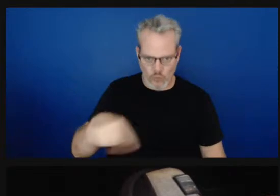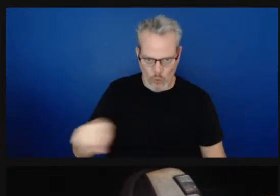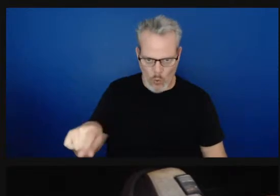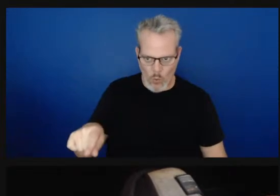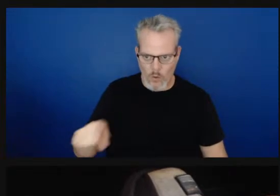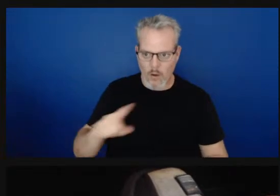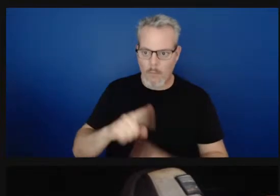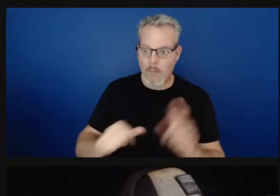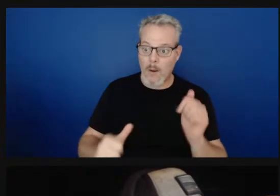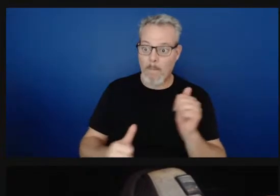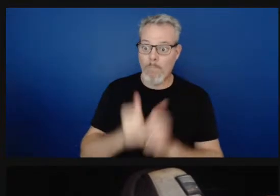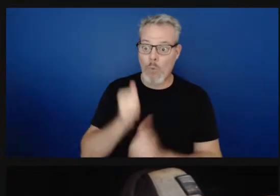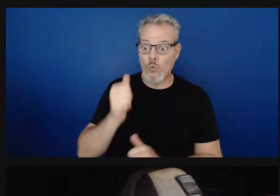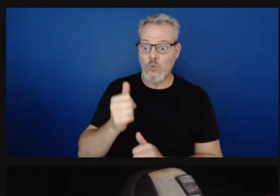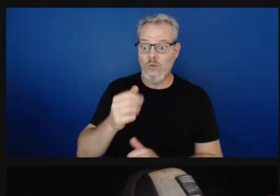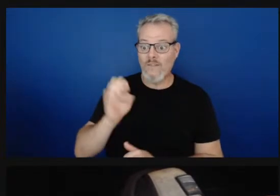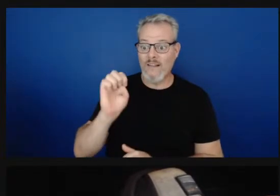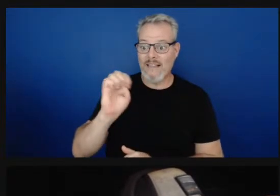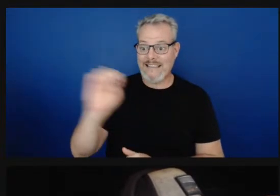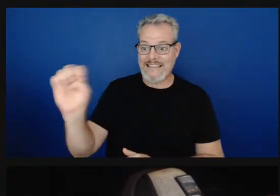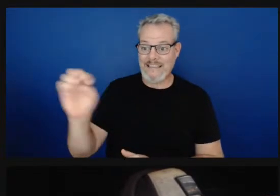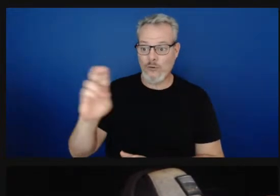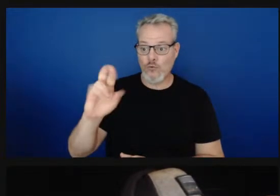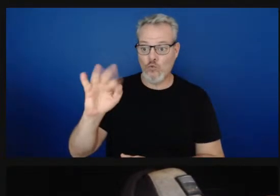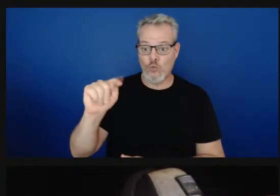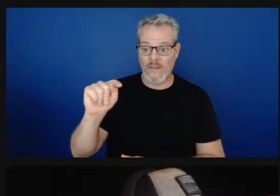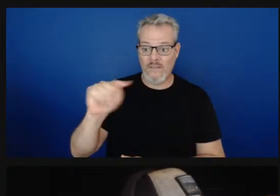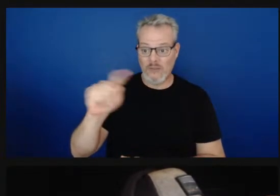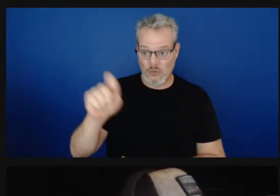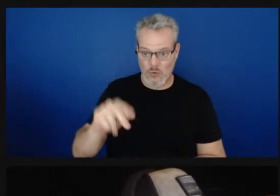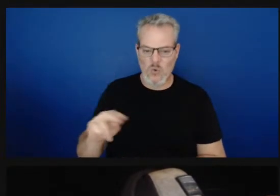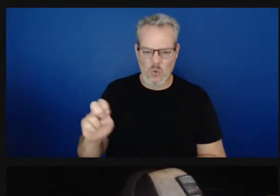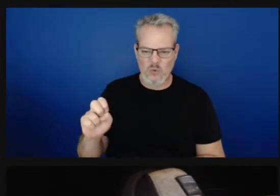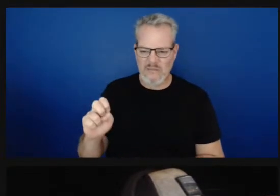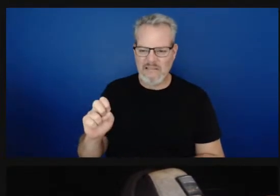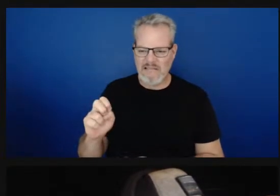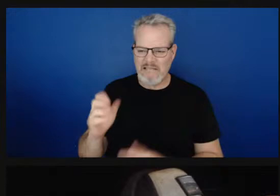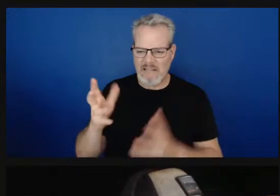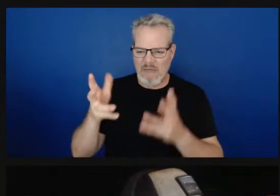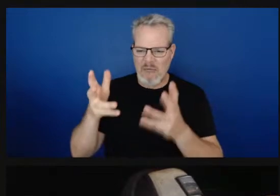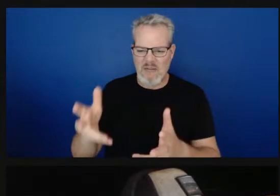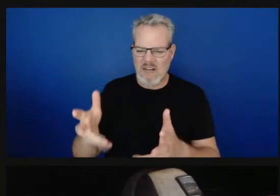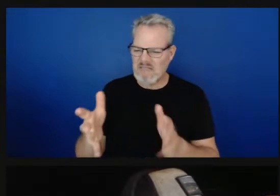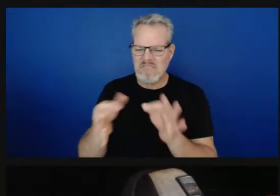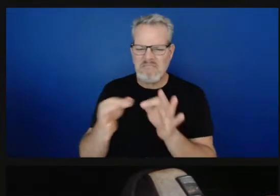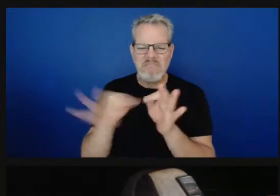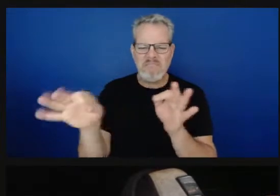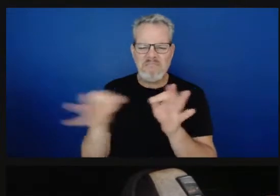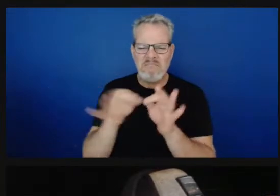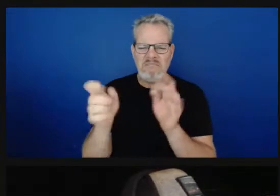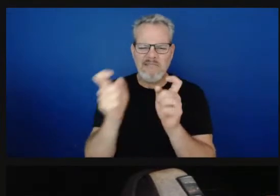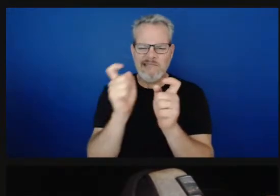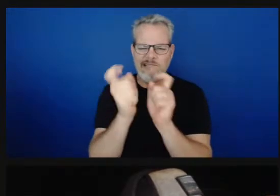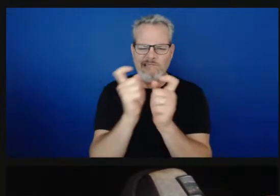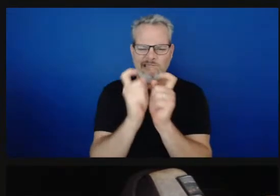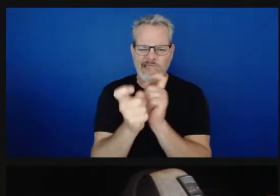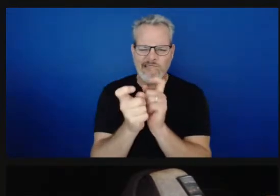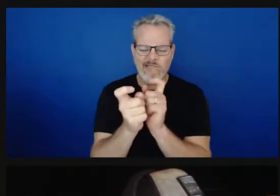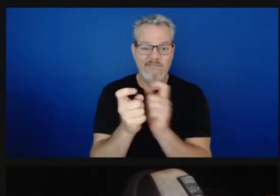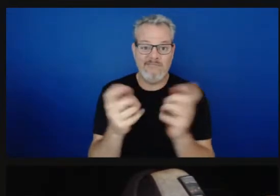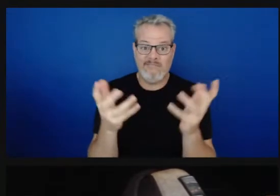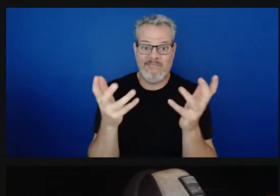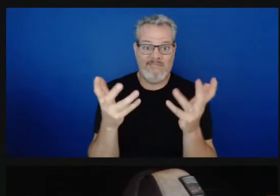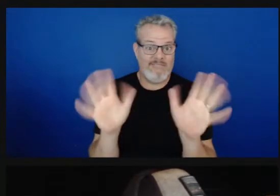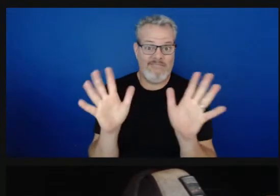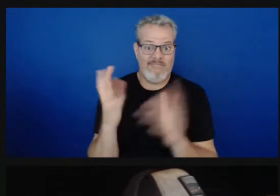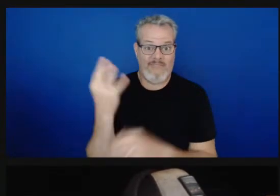of the east rift zone. And that's the adjustment they've made to the text on the rift zone. That was really it for